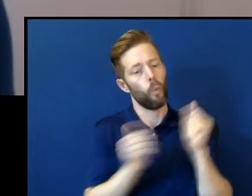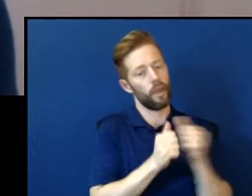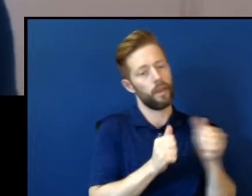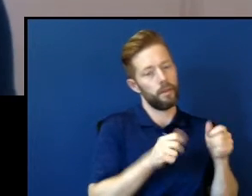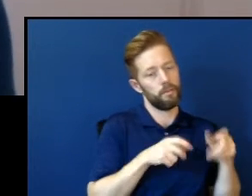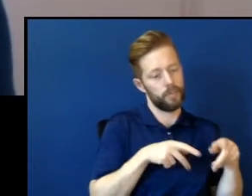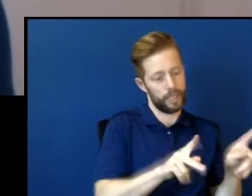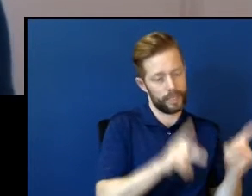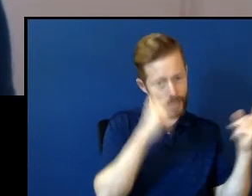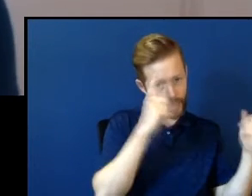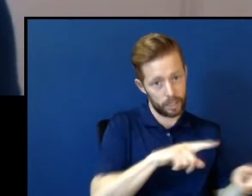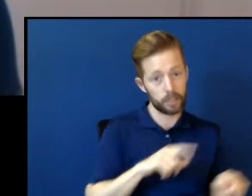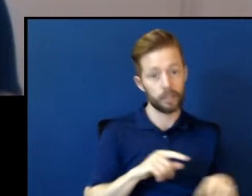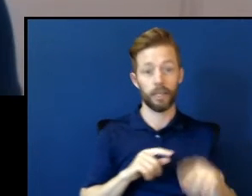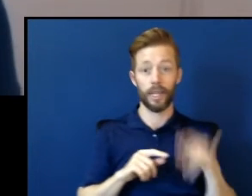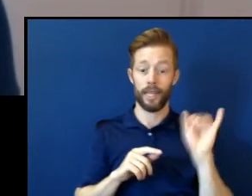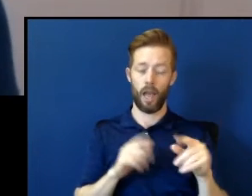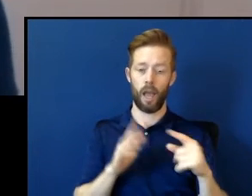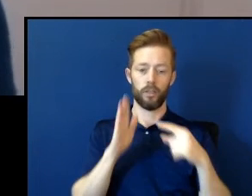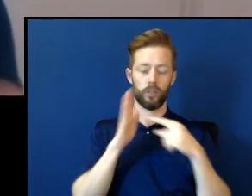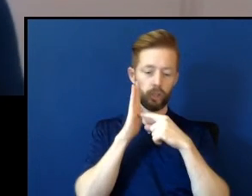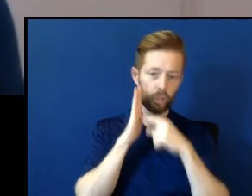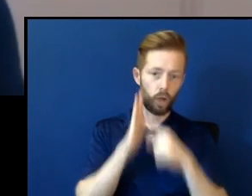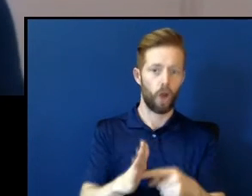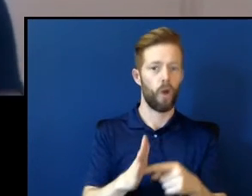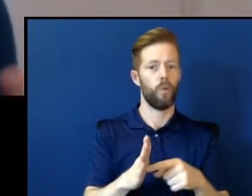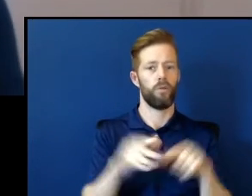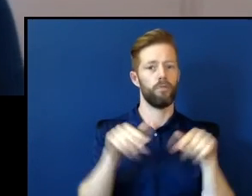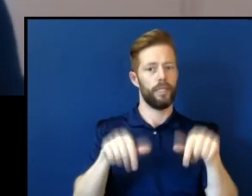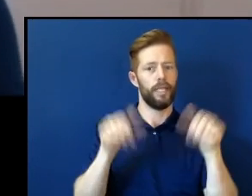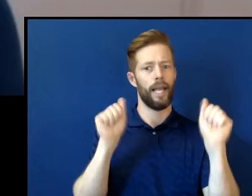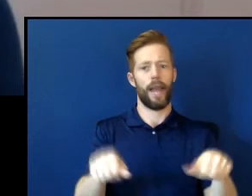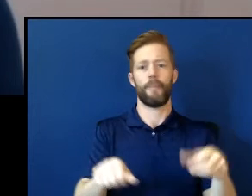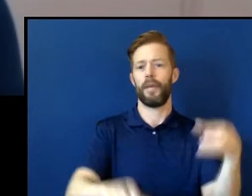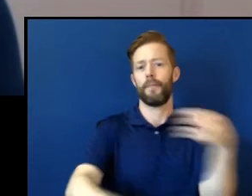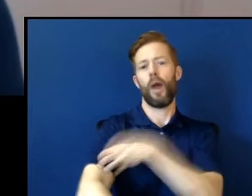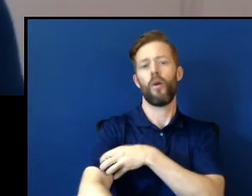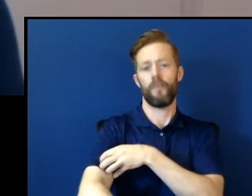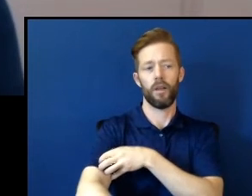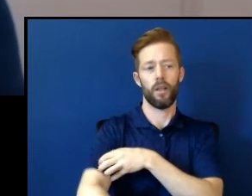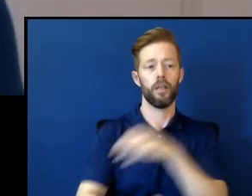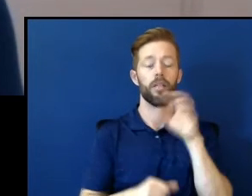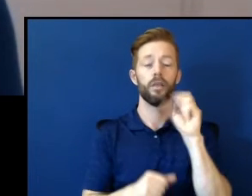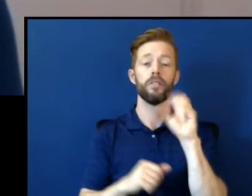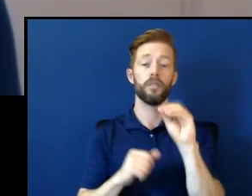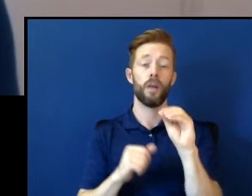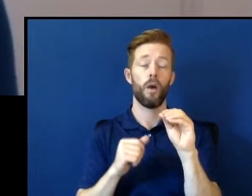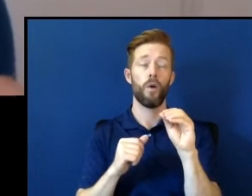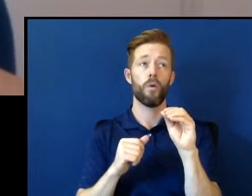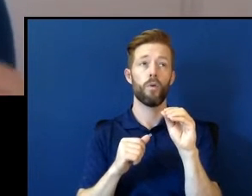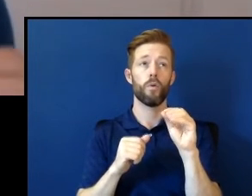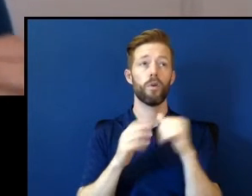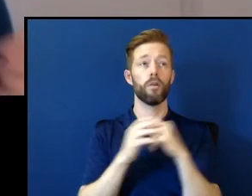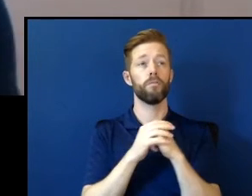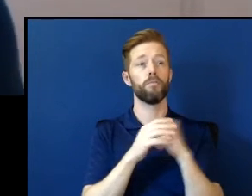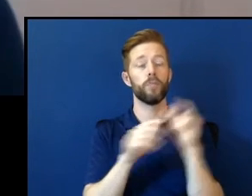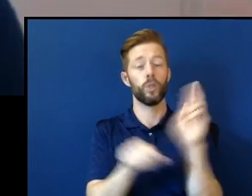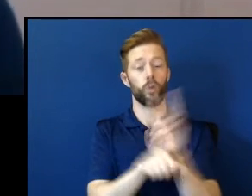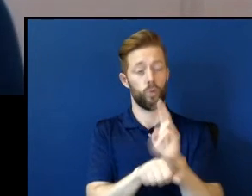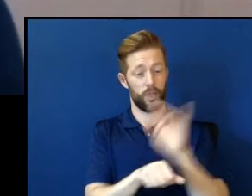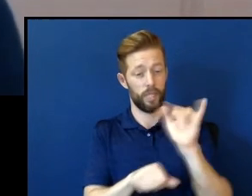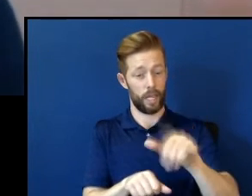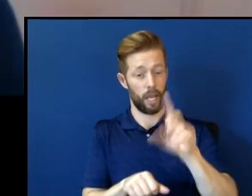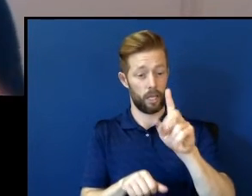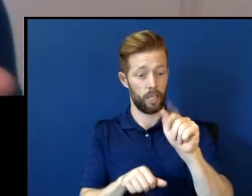to have the consent to do that, really also show people how powerful this could be. And so I think kind